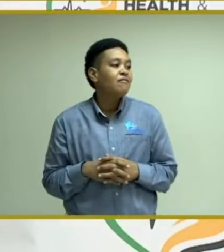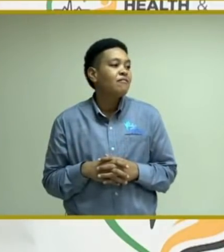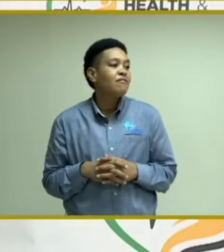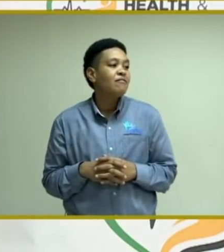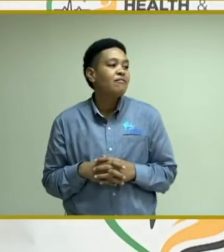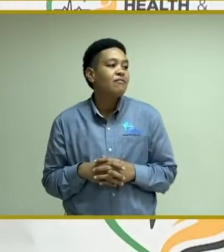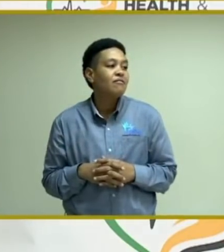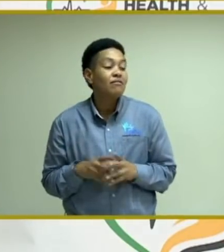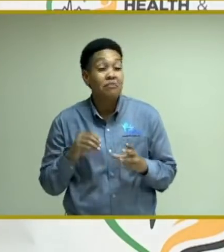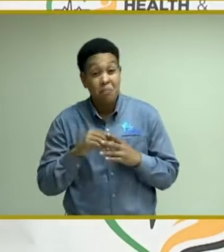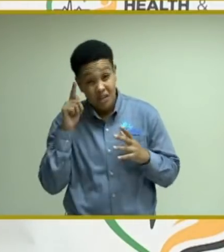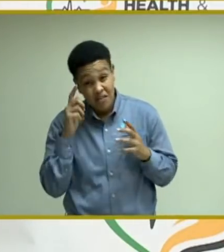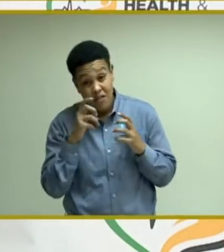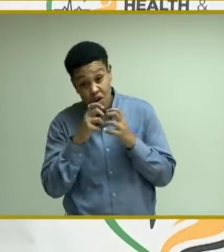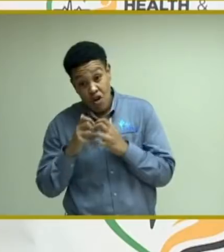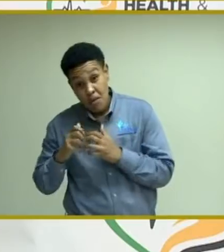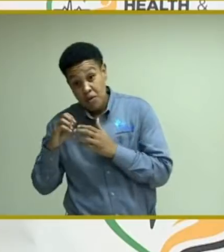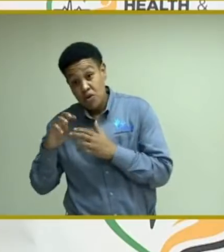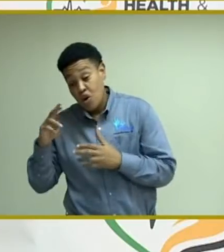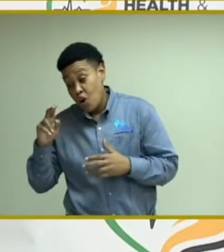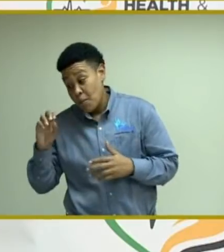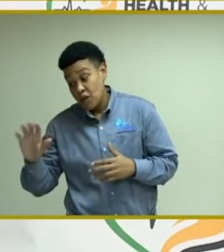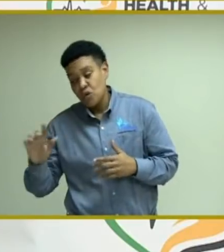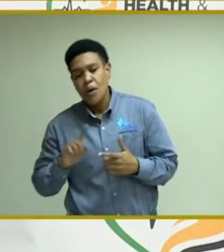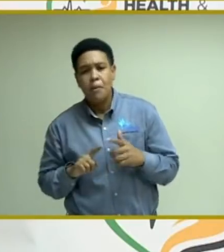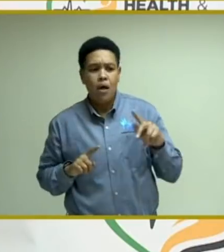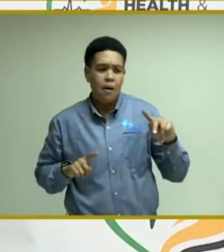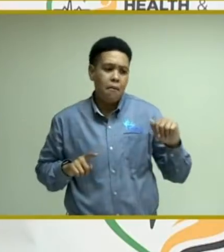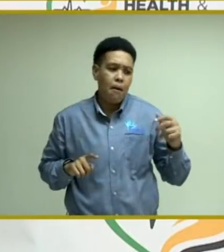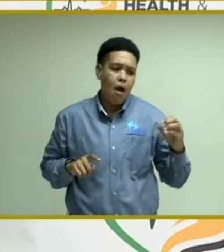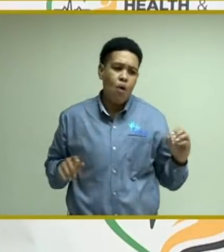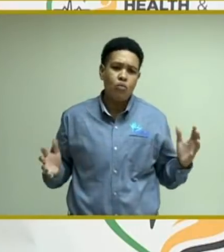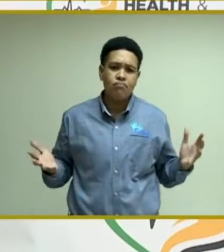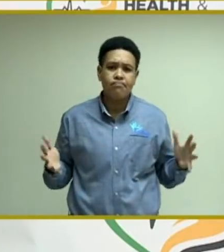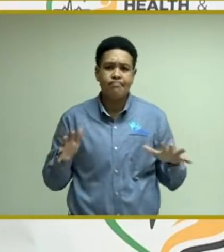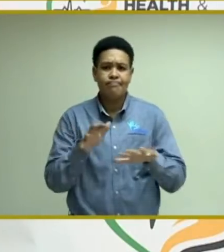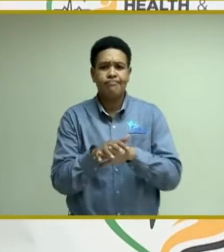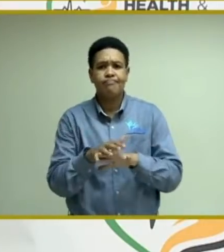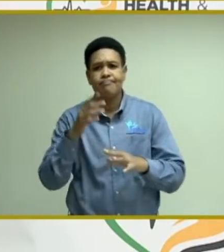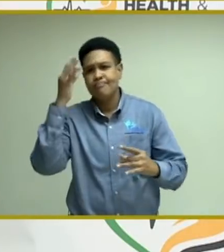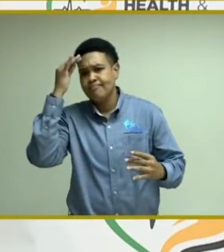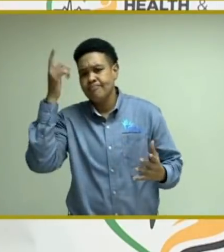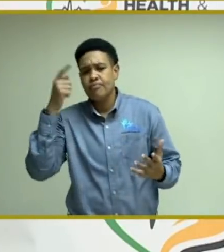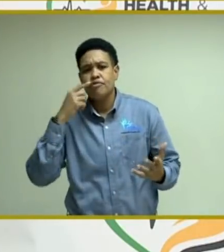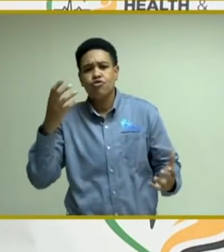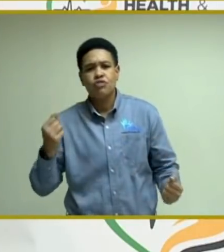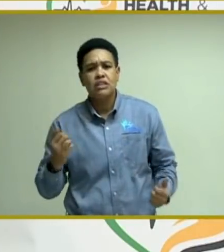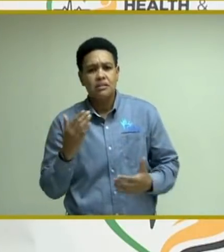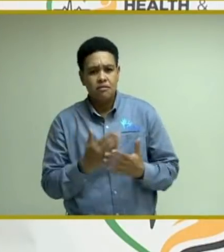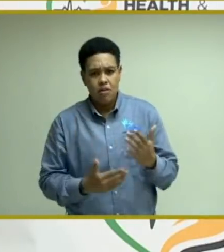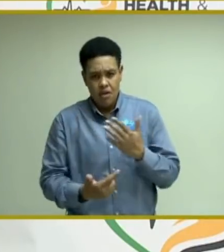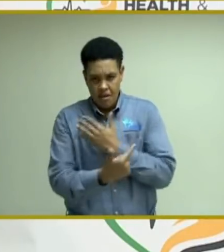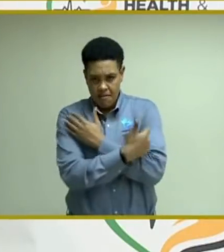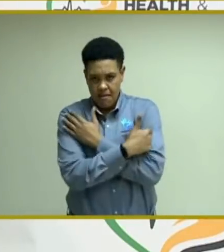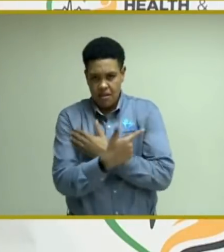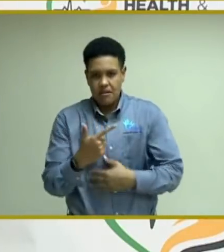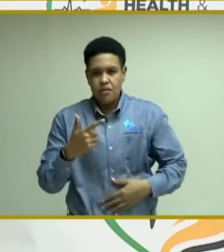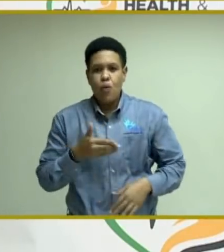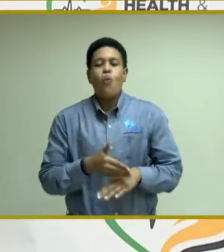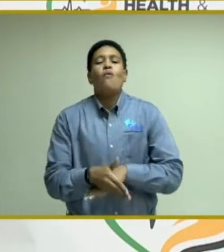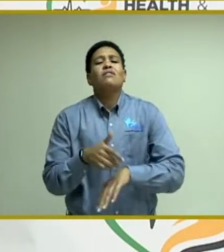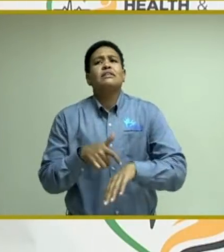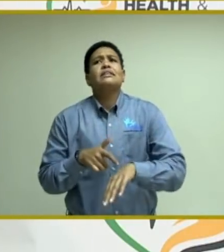of the collaboration involving the WHO and PAHO for us to receive a certain amount of vaccines over a period of